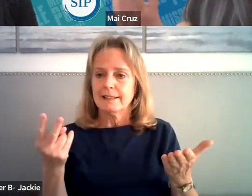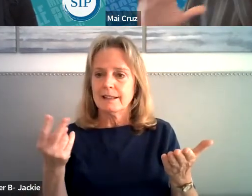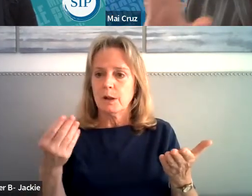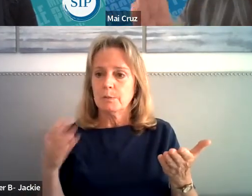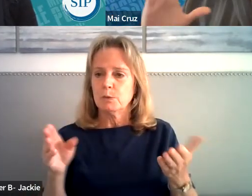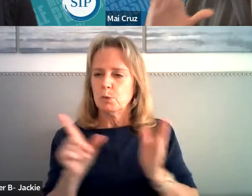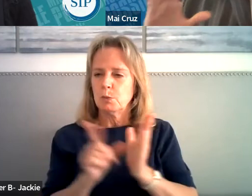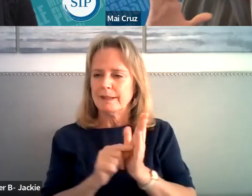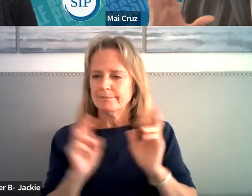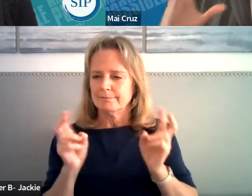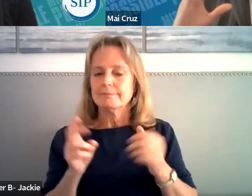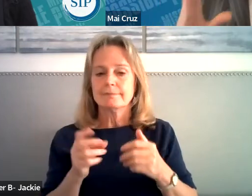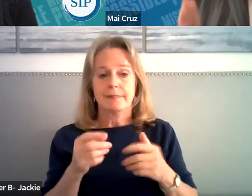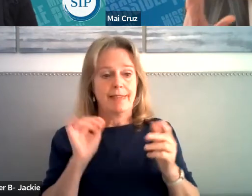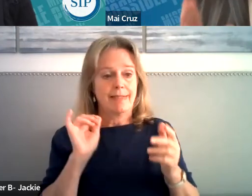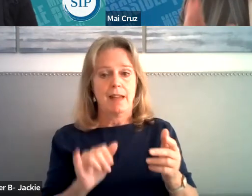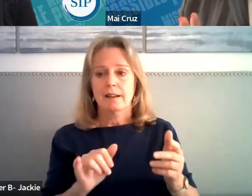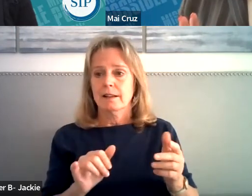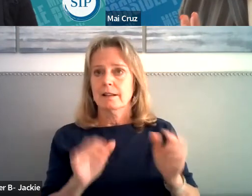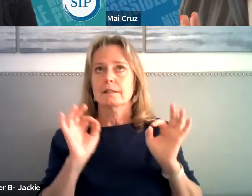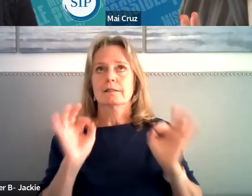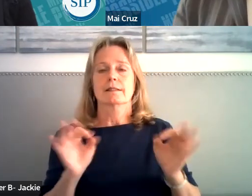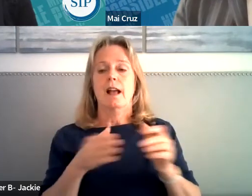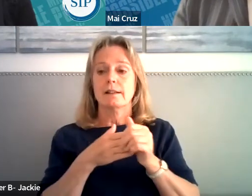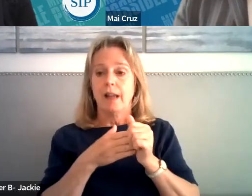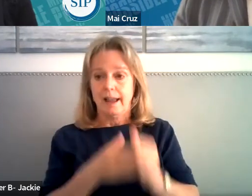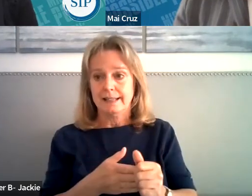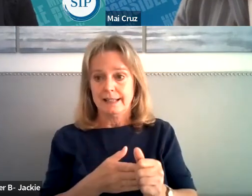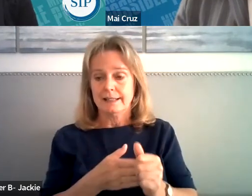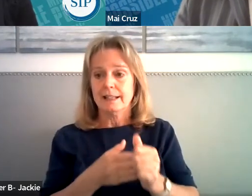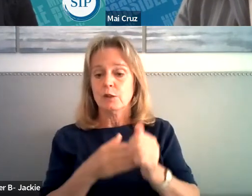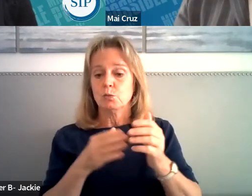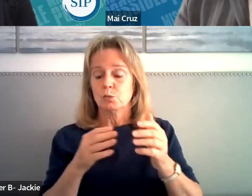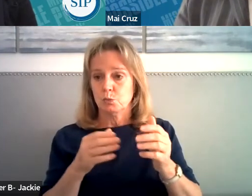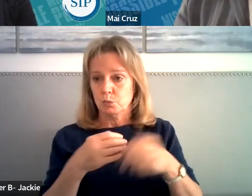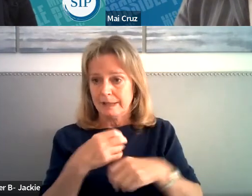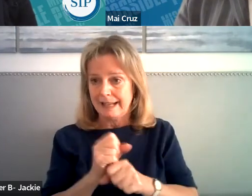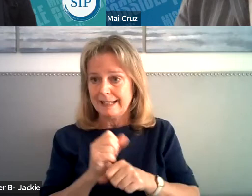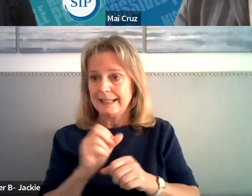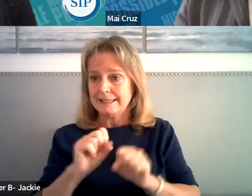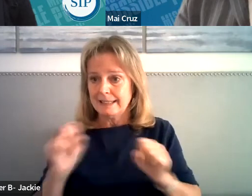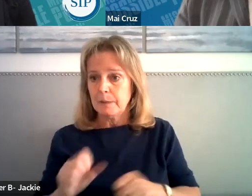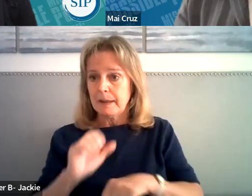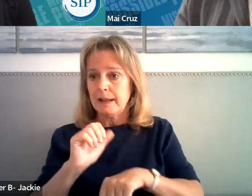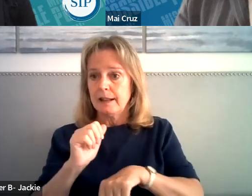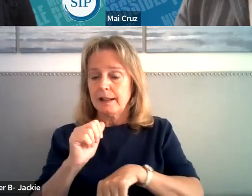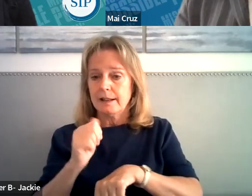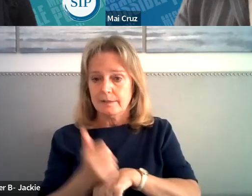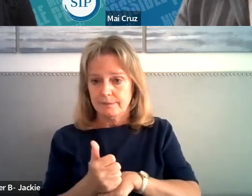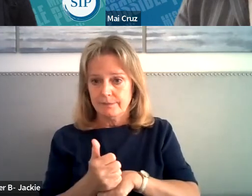blueprint. This has been a guiding force in creating a system and